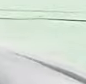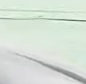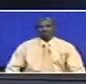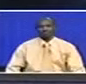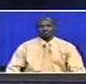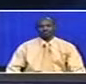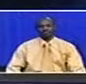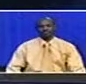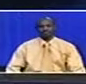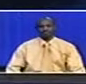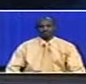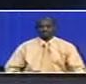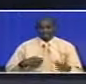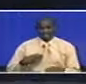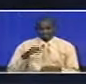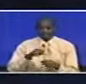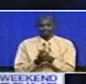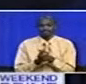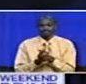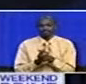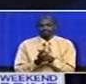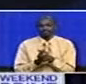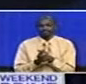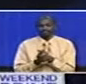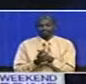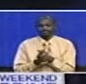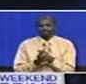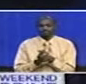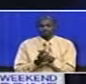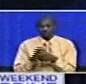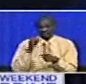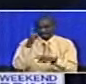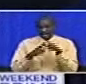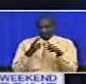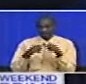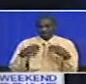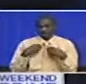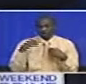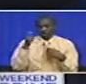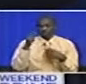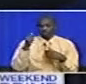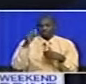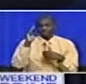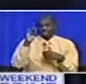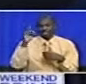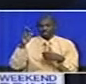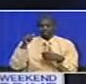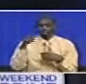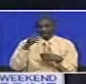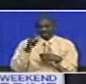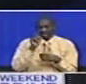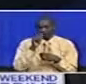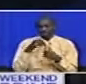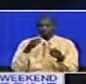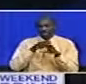KTN Sports. It's time for sports news now. The annual Kothbiro tournament entered its third day at the Kariako